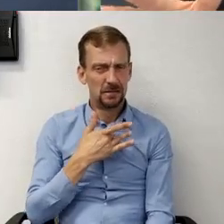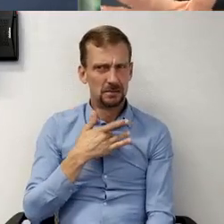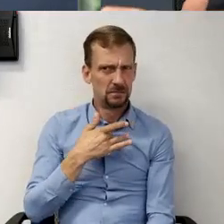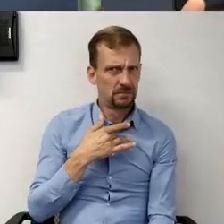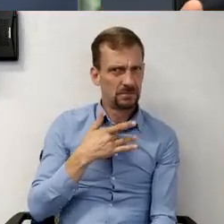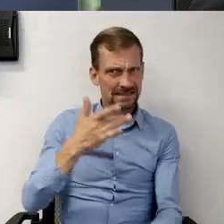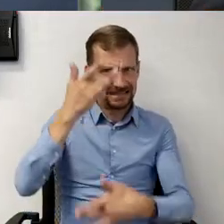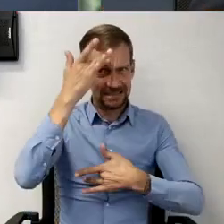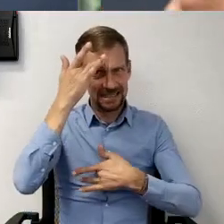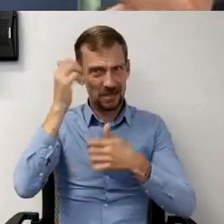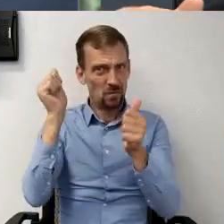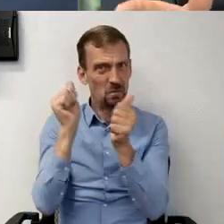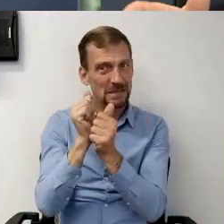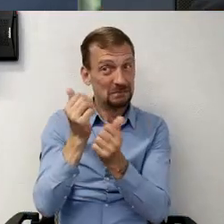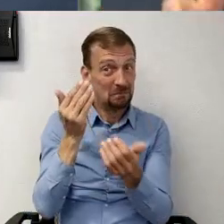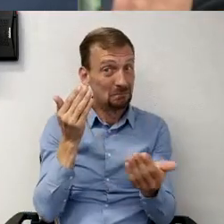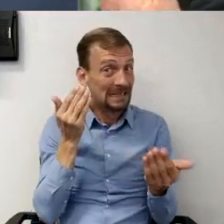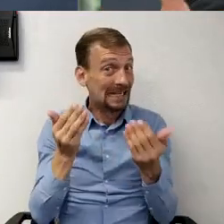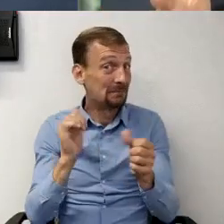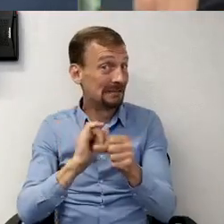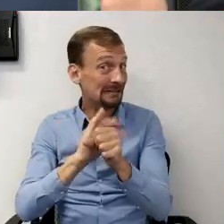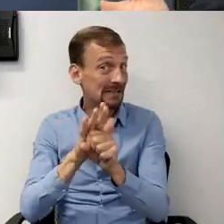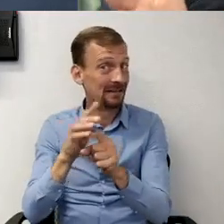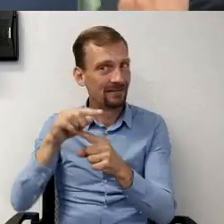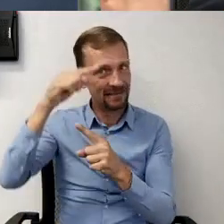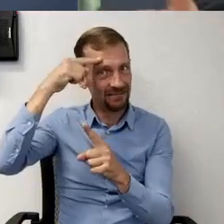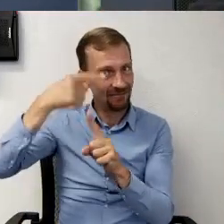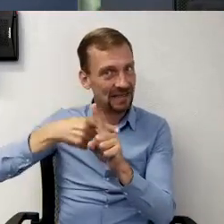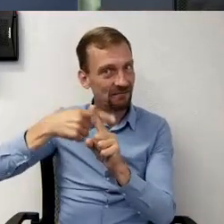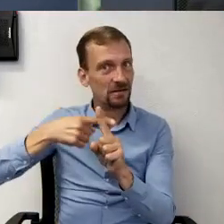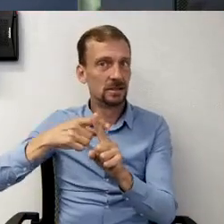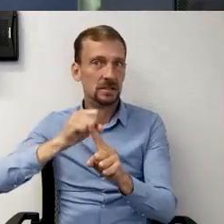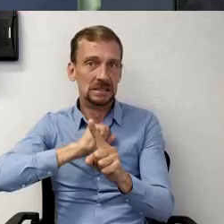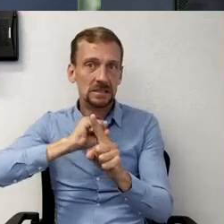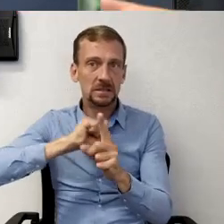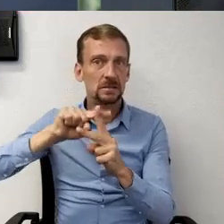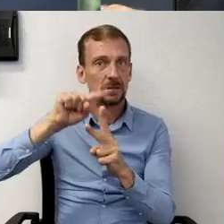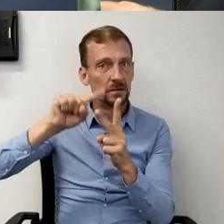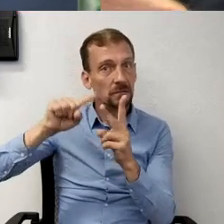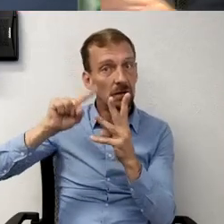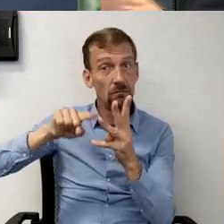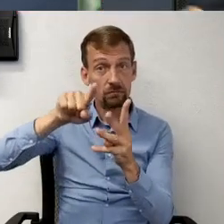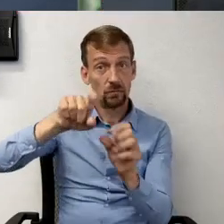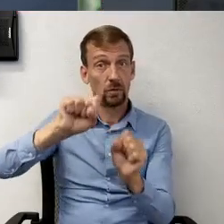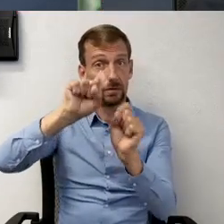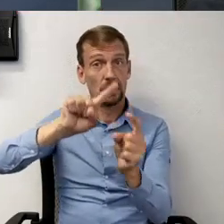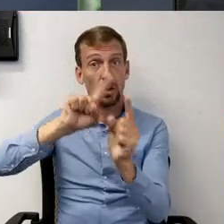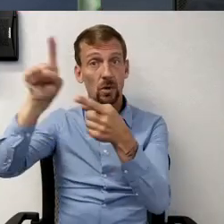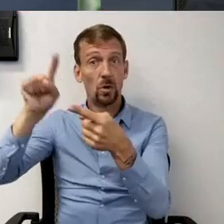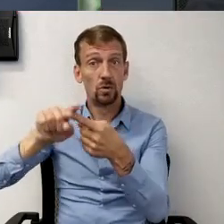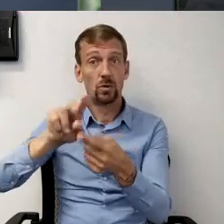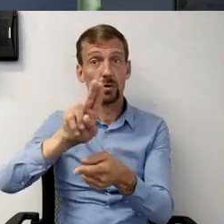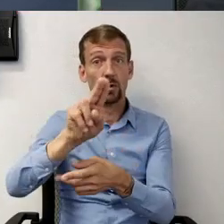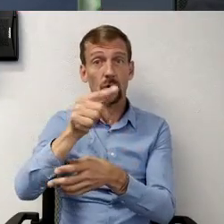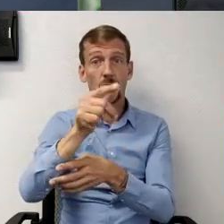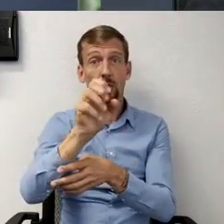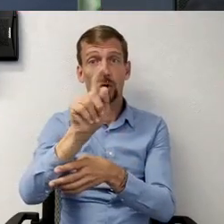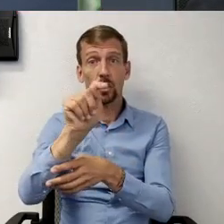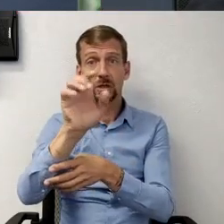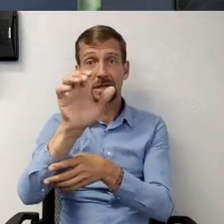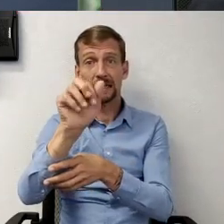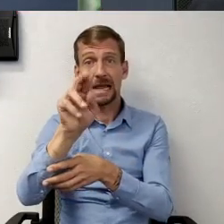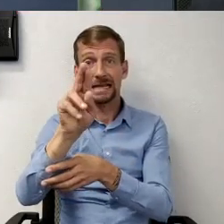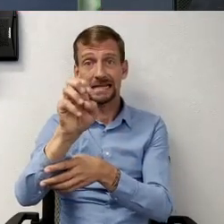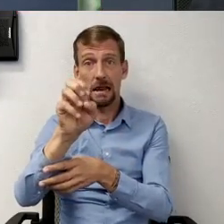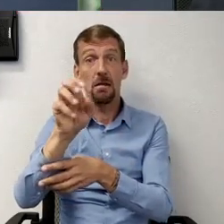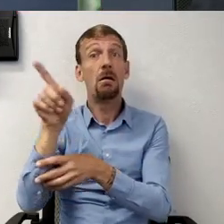think you're sick with COVID and those are your symptoms, fever and cough, and you can go to the urgent care center on Court Street and